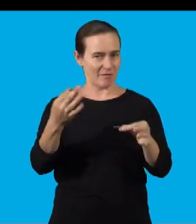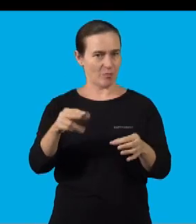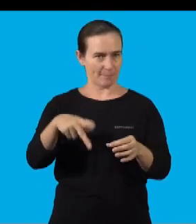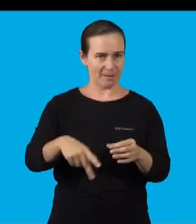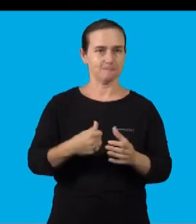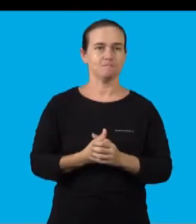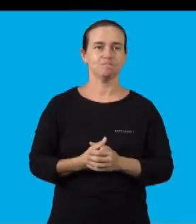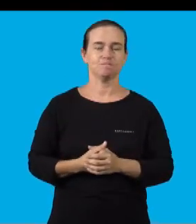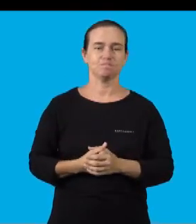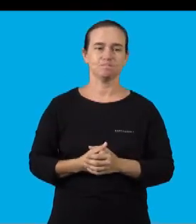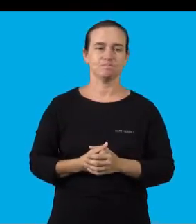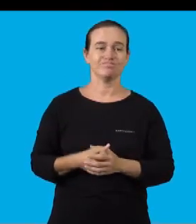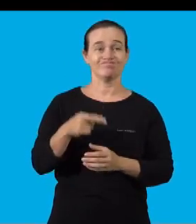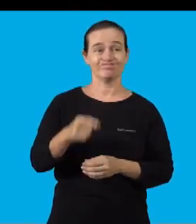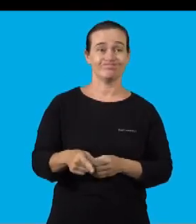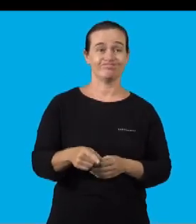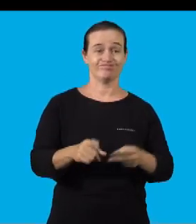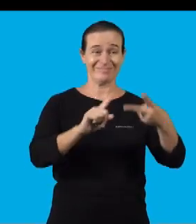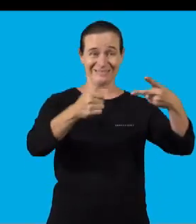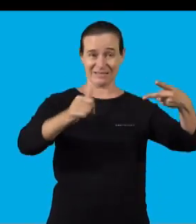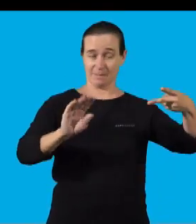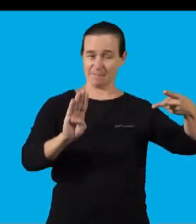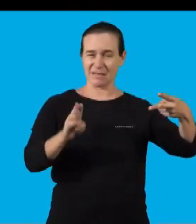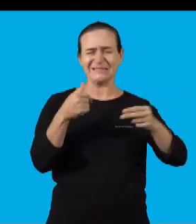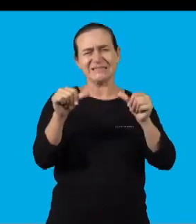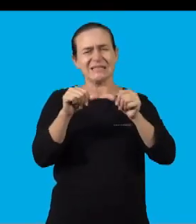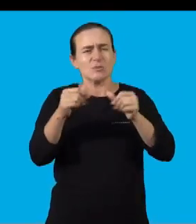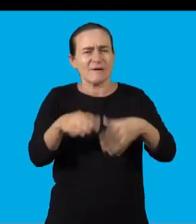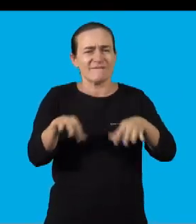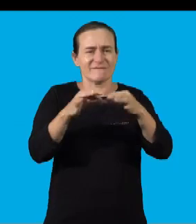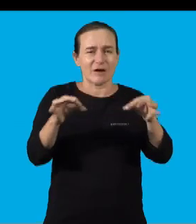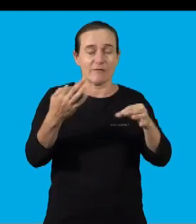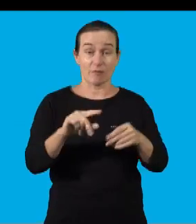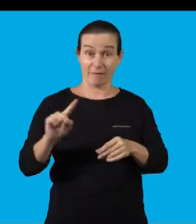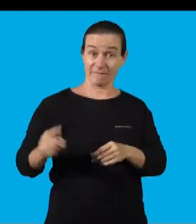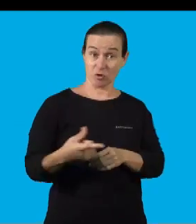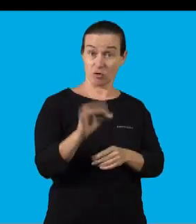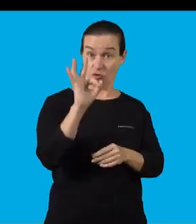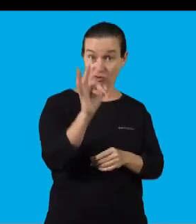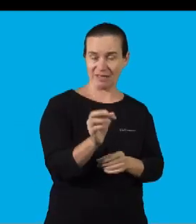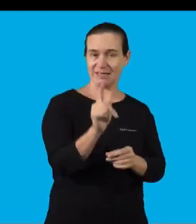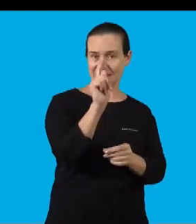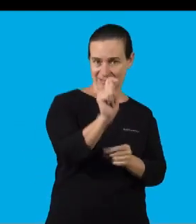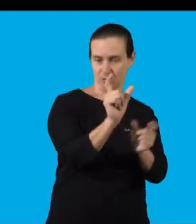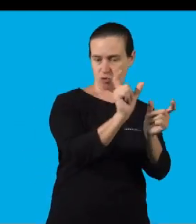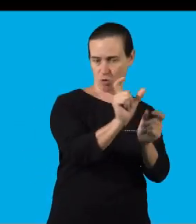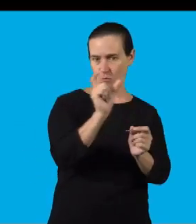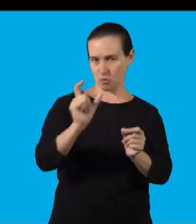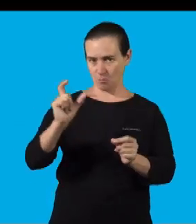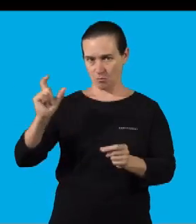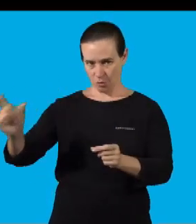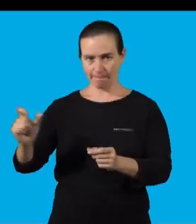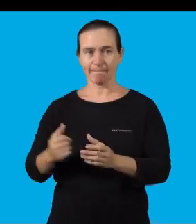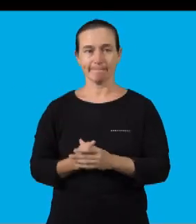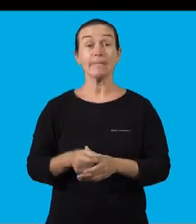is the value of p. Looking at that last question there, it says determine the values of the first 3 terms.